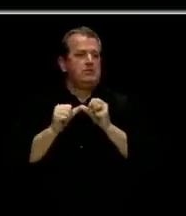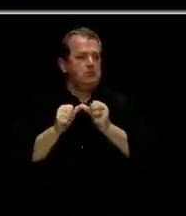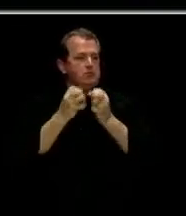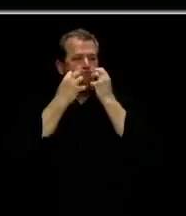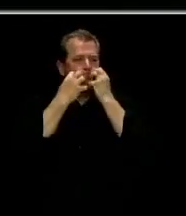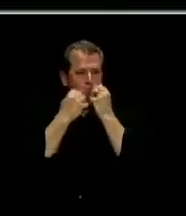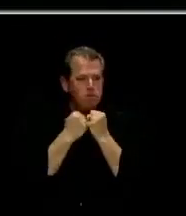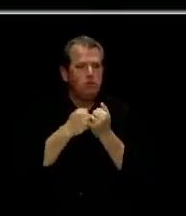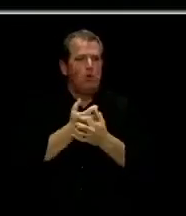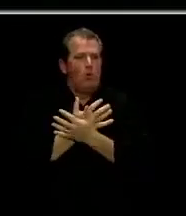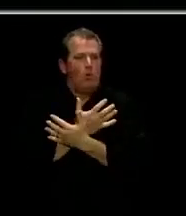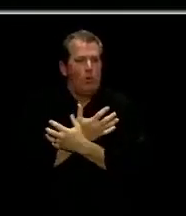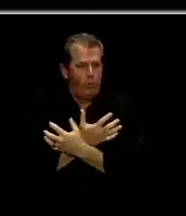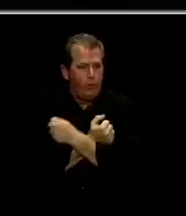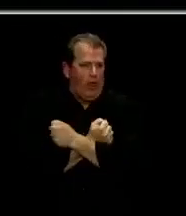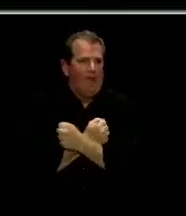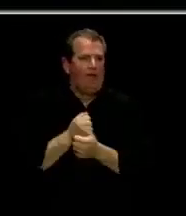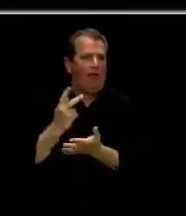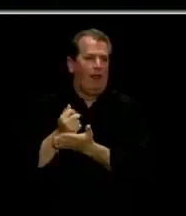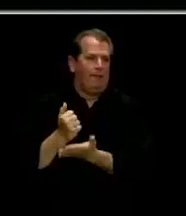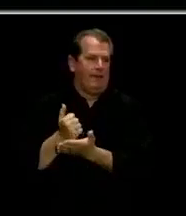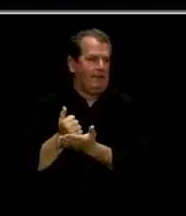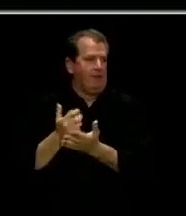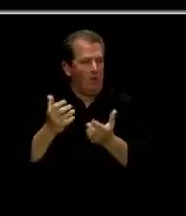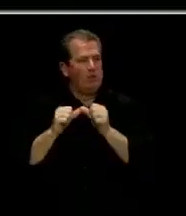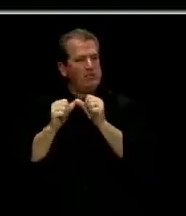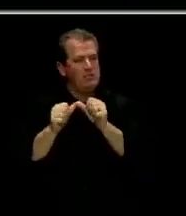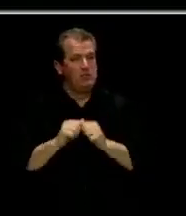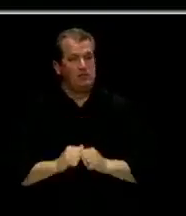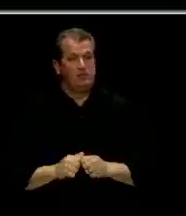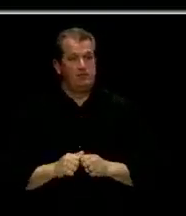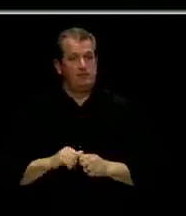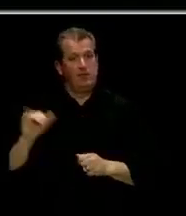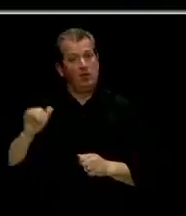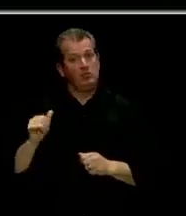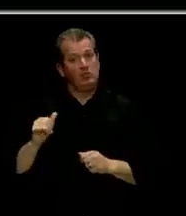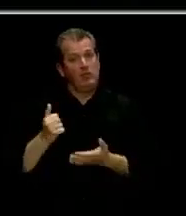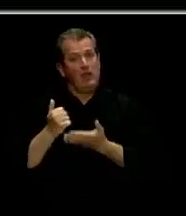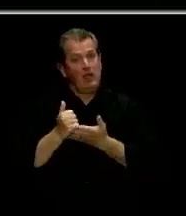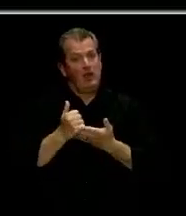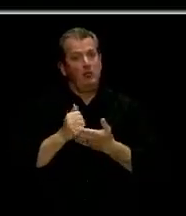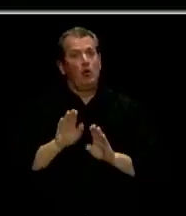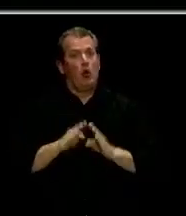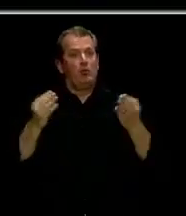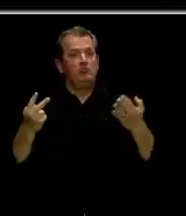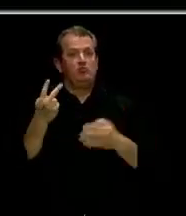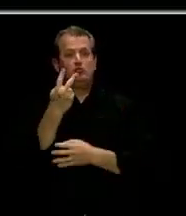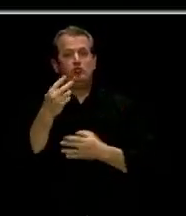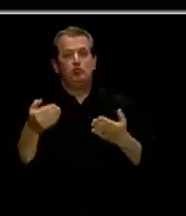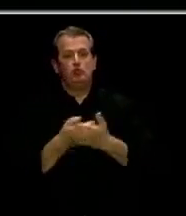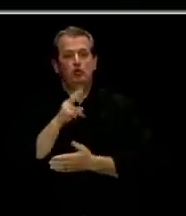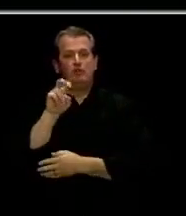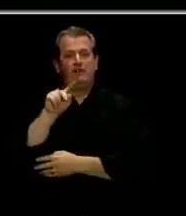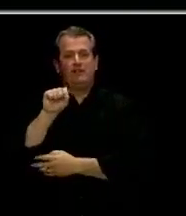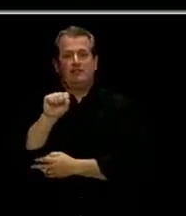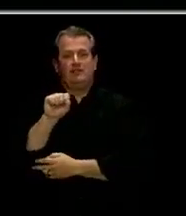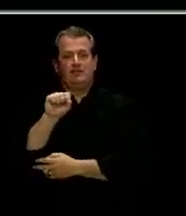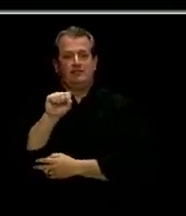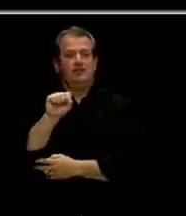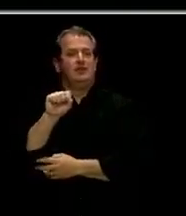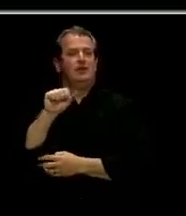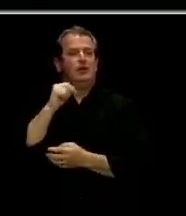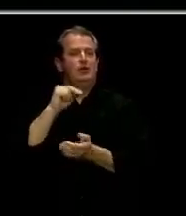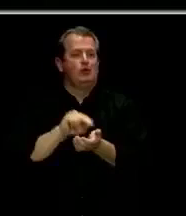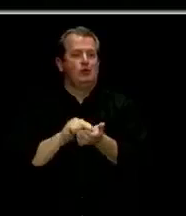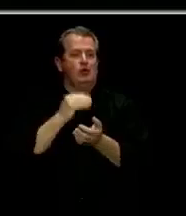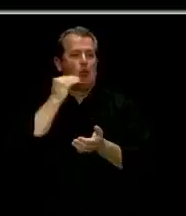we earned it and we deserve it. We want to take care of them. We also run state veteran nursing homes, and we opened 2 new state veteran nursing homes in our great state last